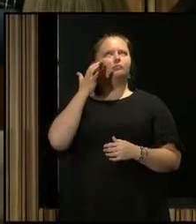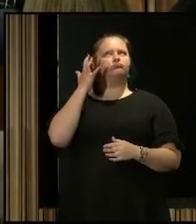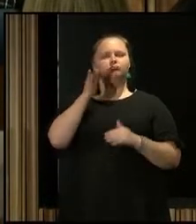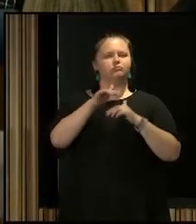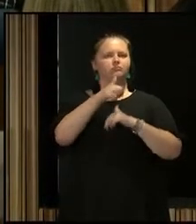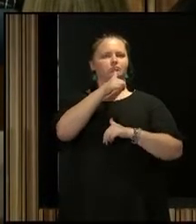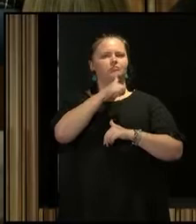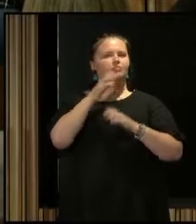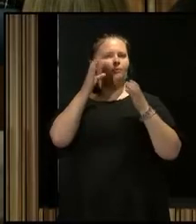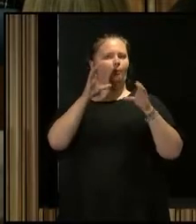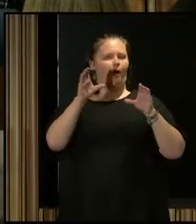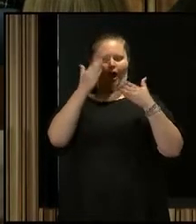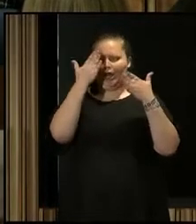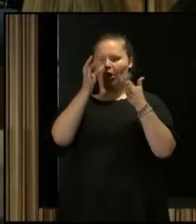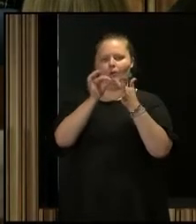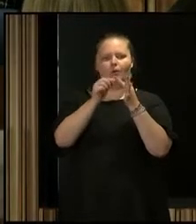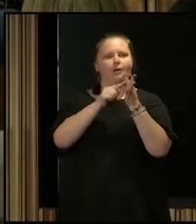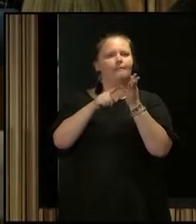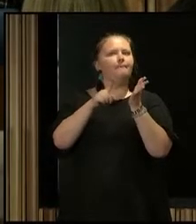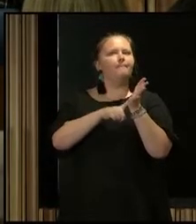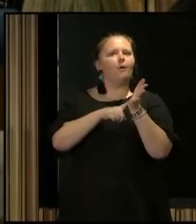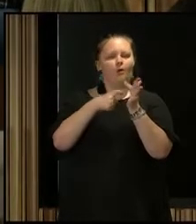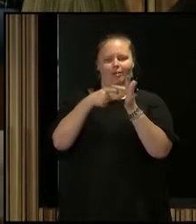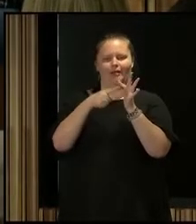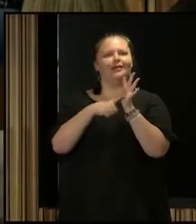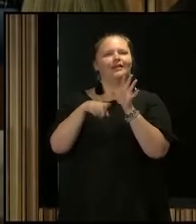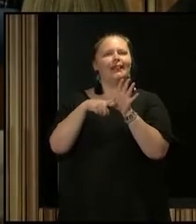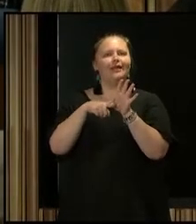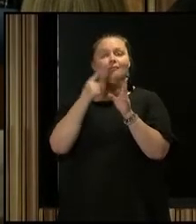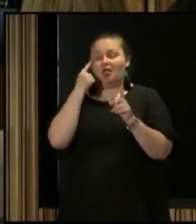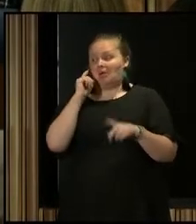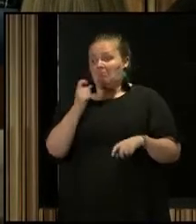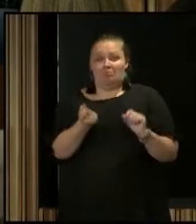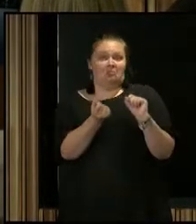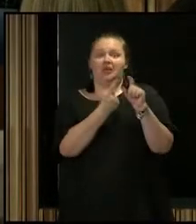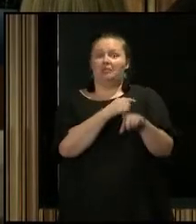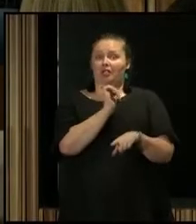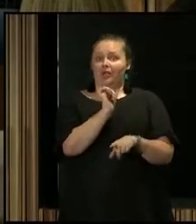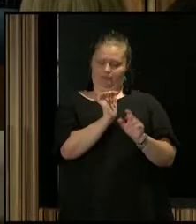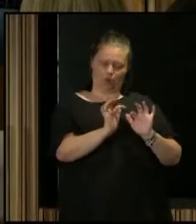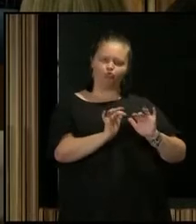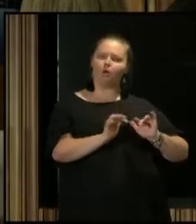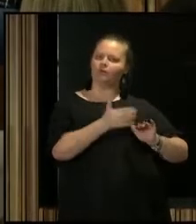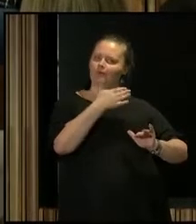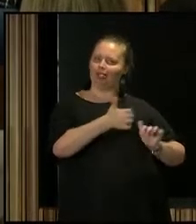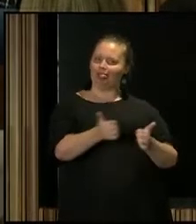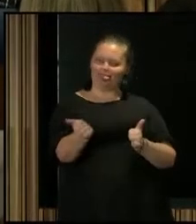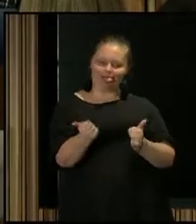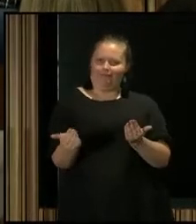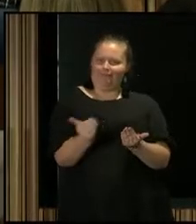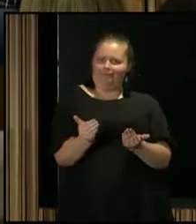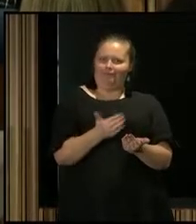I didn't know Paul Kelly, but I thought I'd send him an email. And I wrote it really well. And I put some